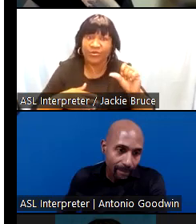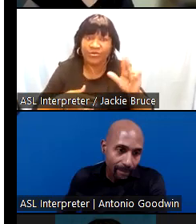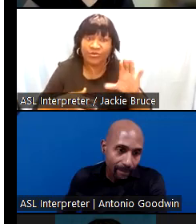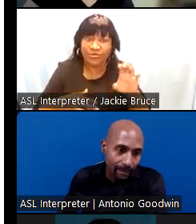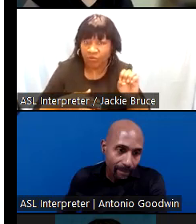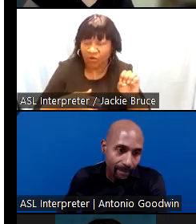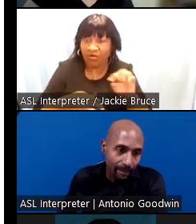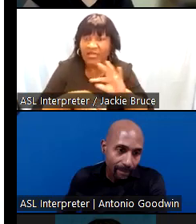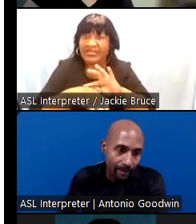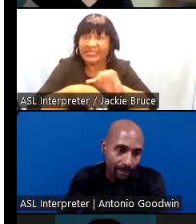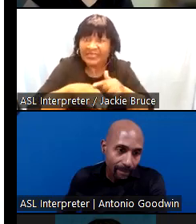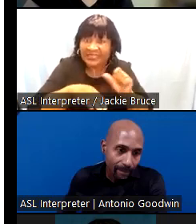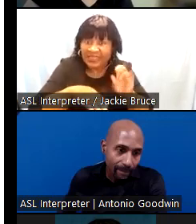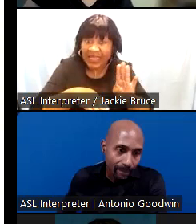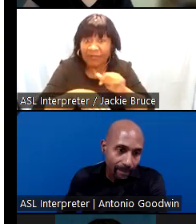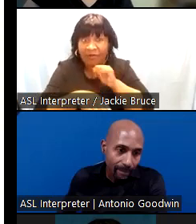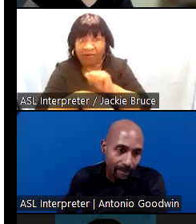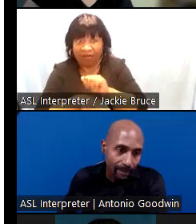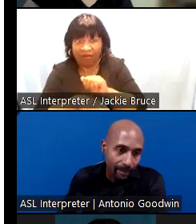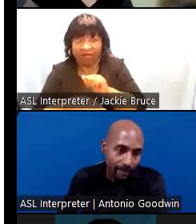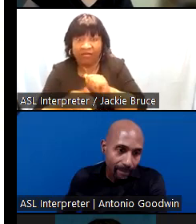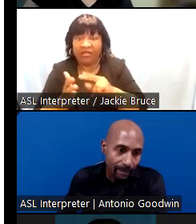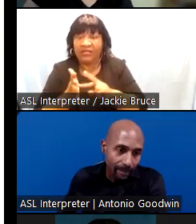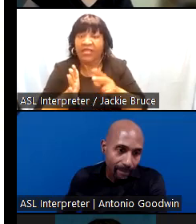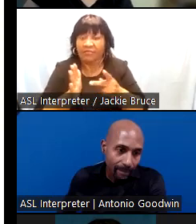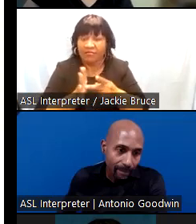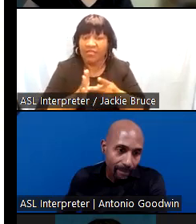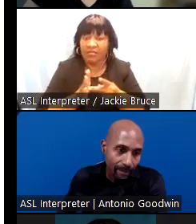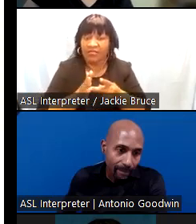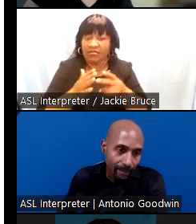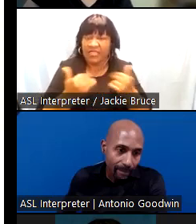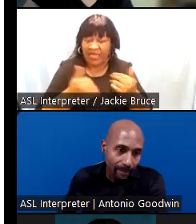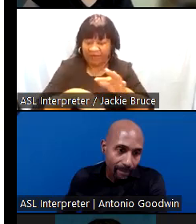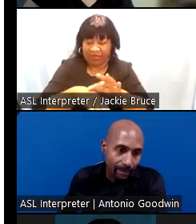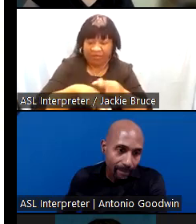scabbed. So they can be on the clothing, the sheets, and the towels.